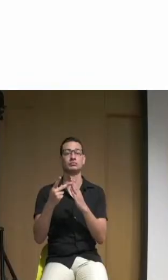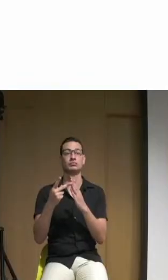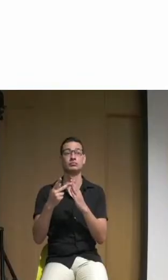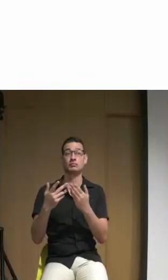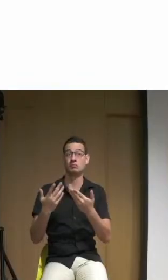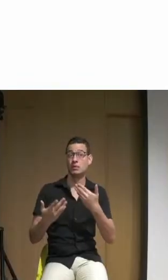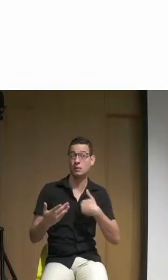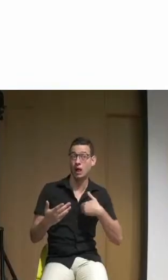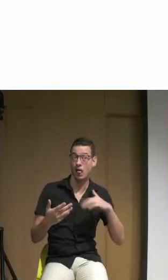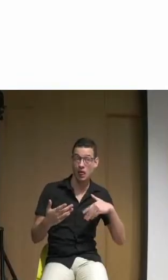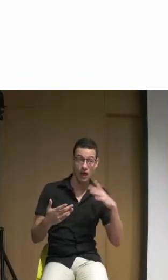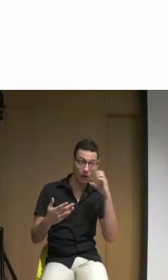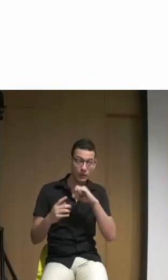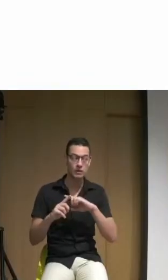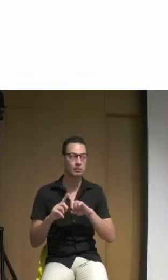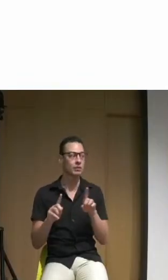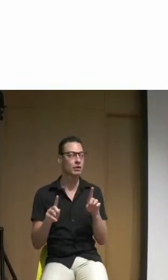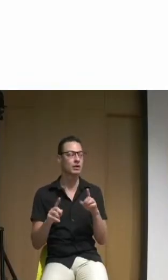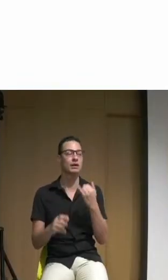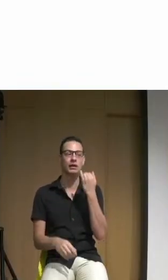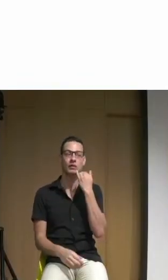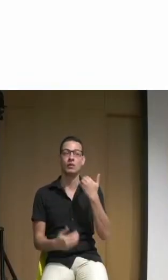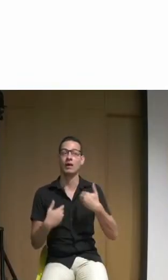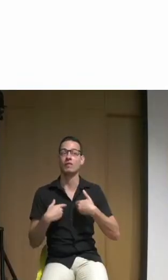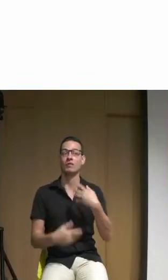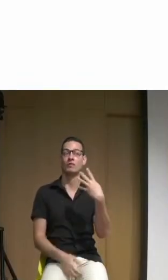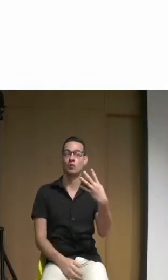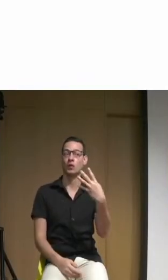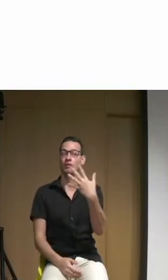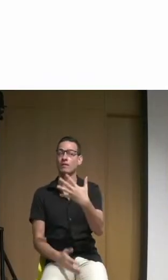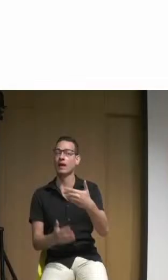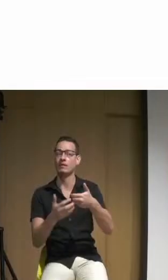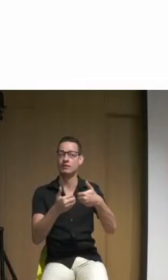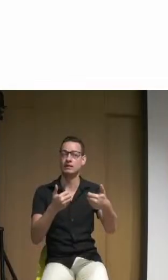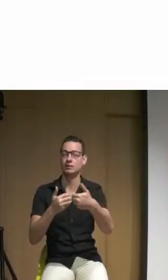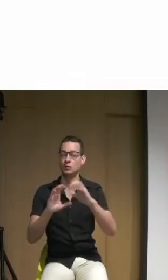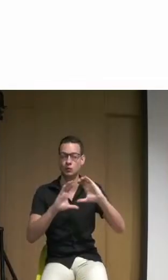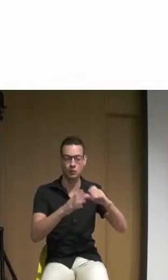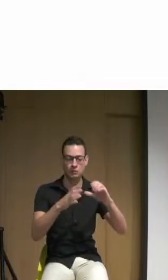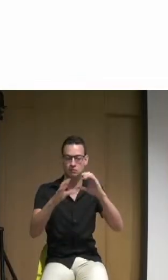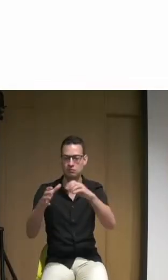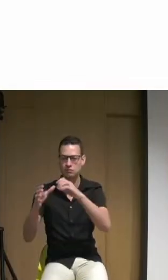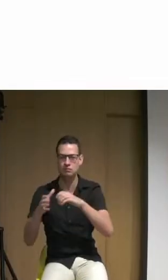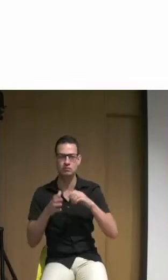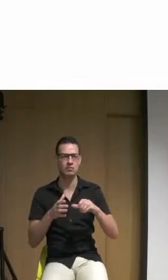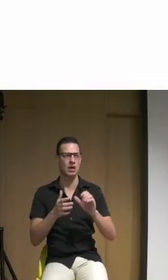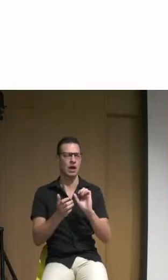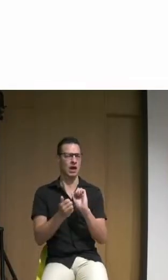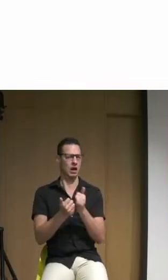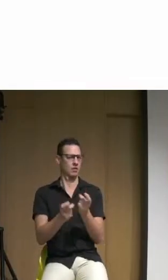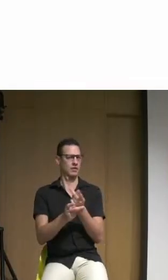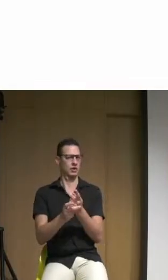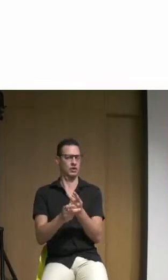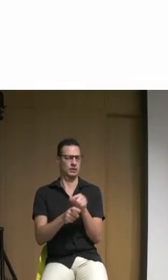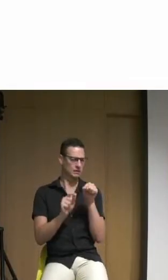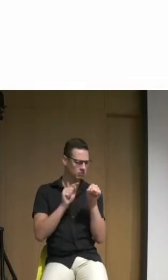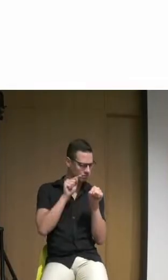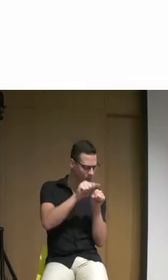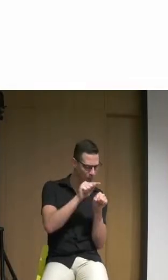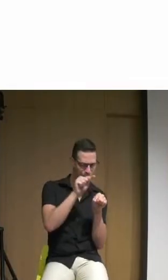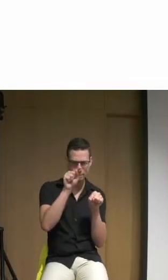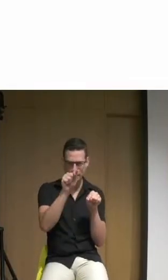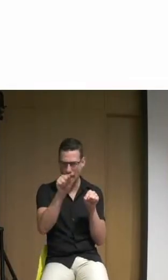it. If there were 4 or 5 separate groups, how do we determine what was said in those groups? And how do we know